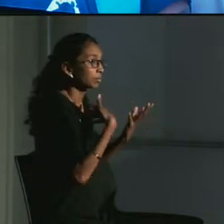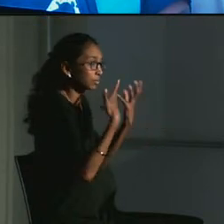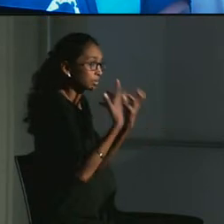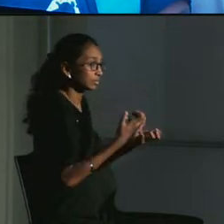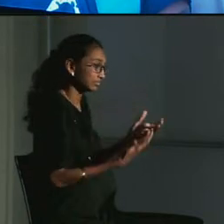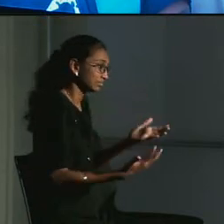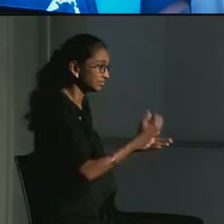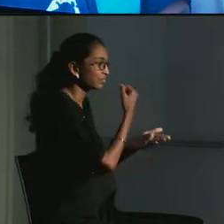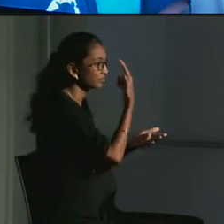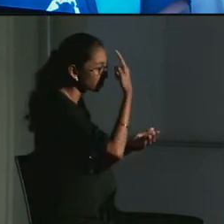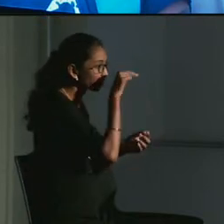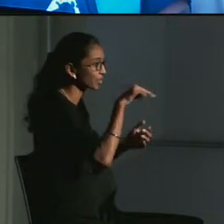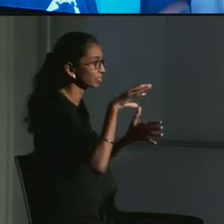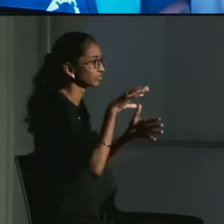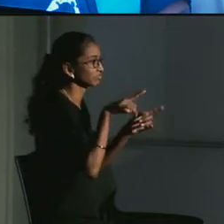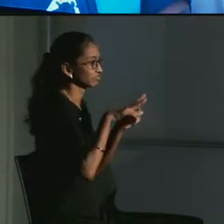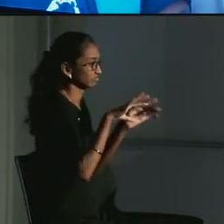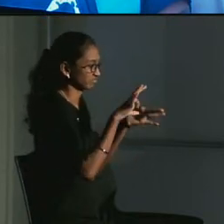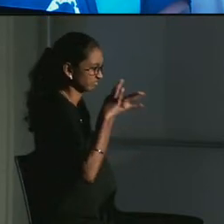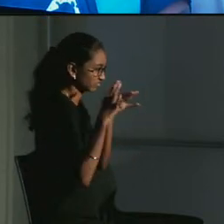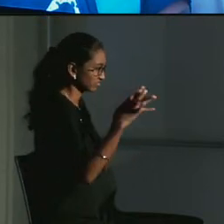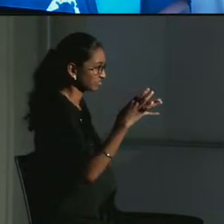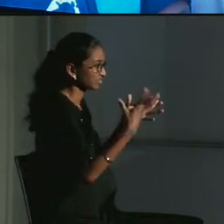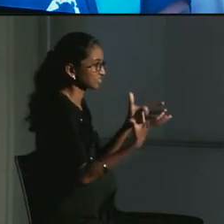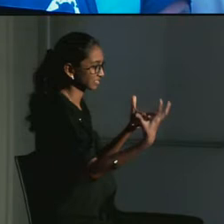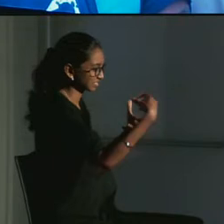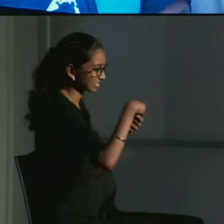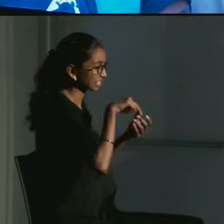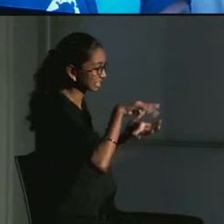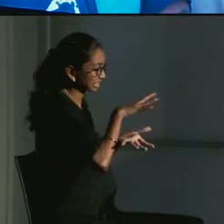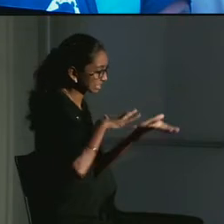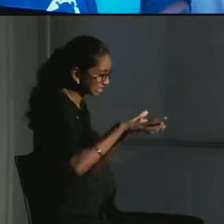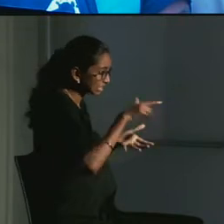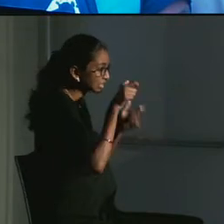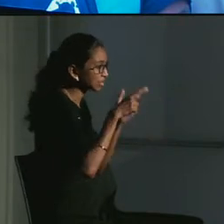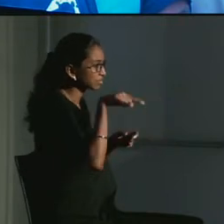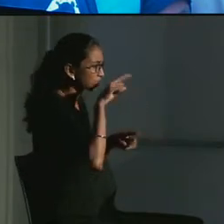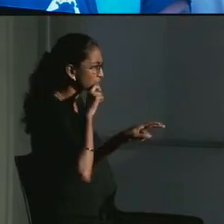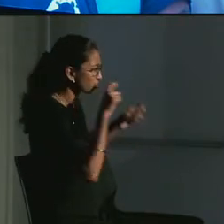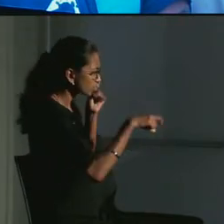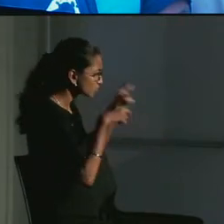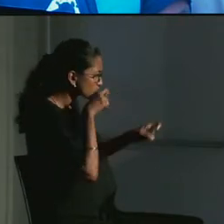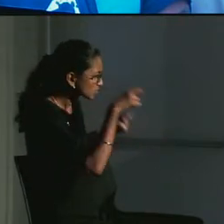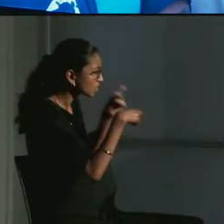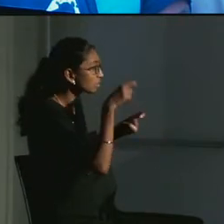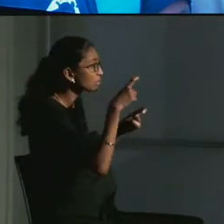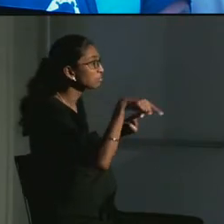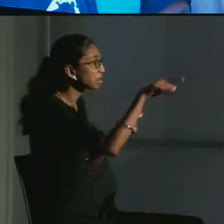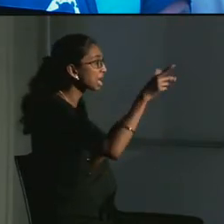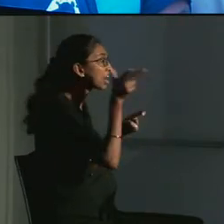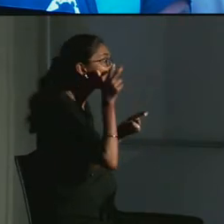fosters collaboration. It continues to ask questions around who is yet to be heard,